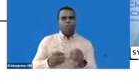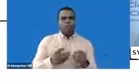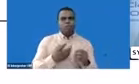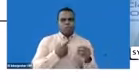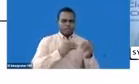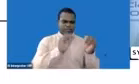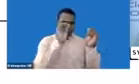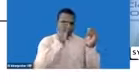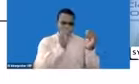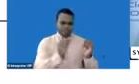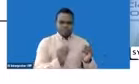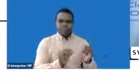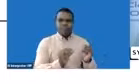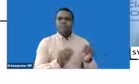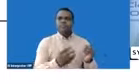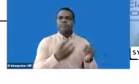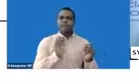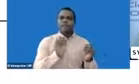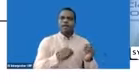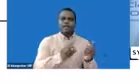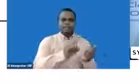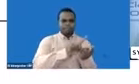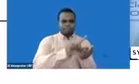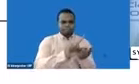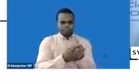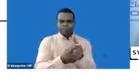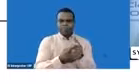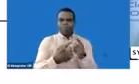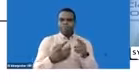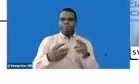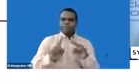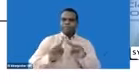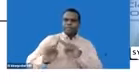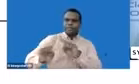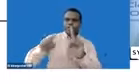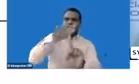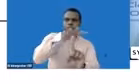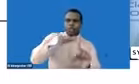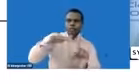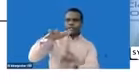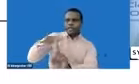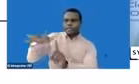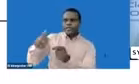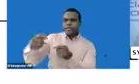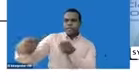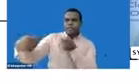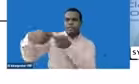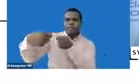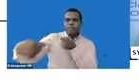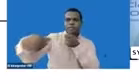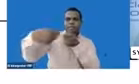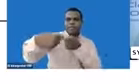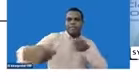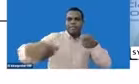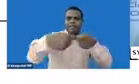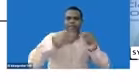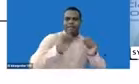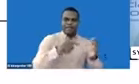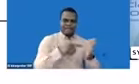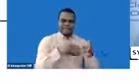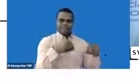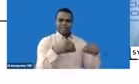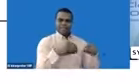just be used by vocational educational and training providers and organizations of people with